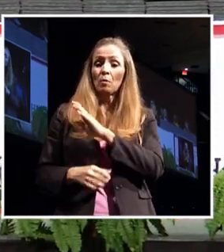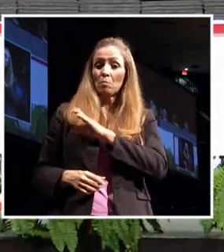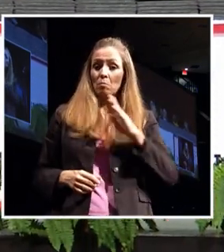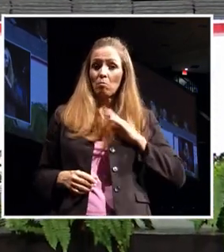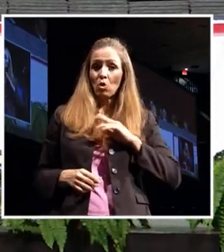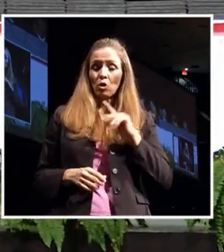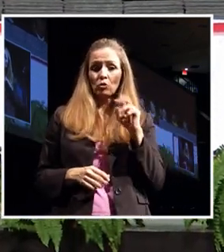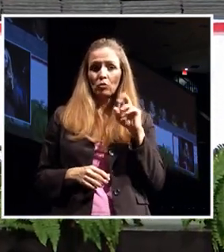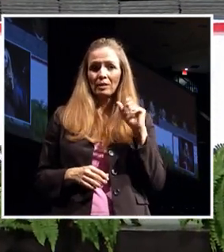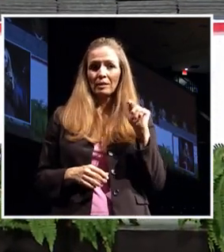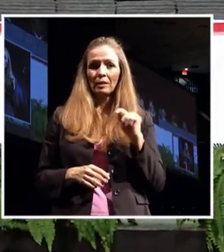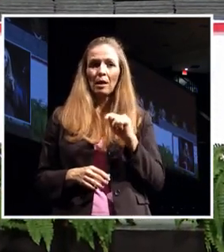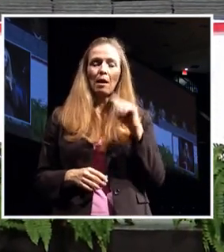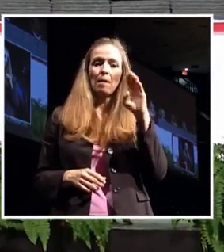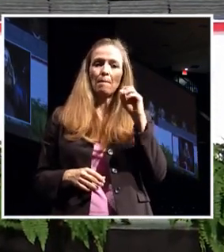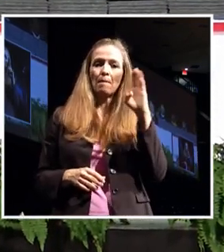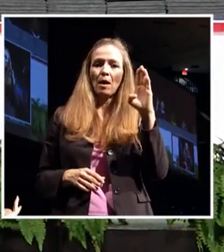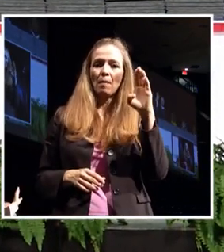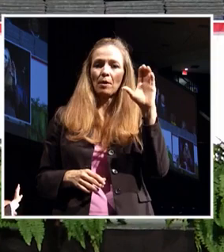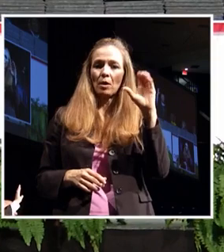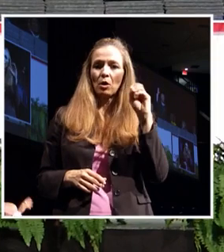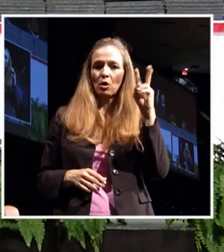School Board Trustee, Bob Covey.